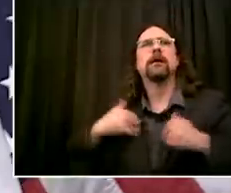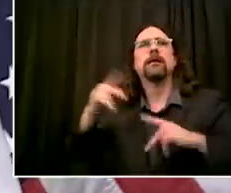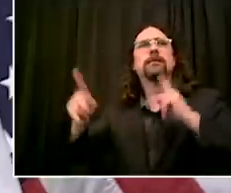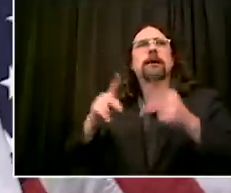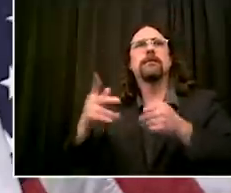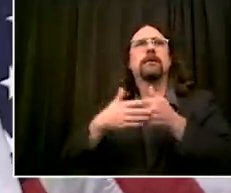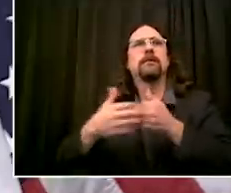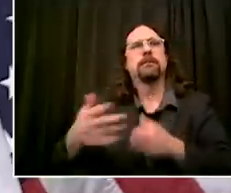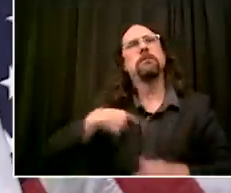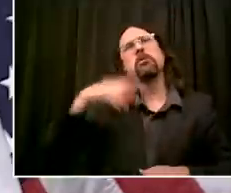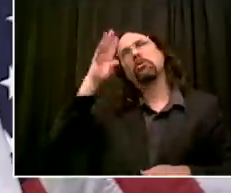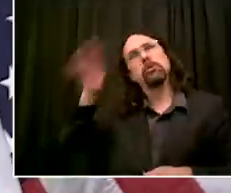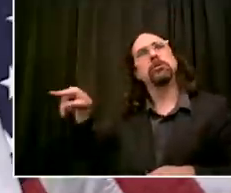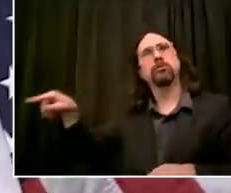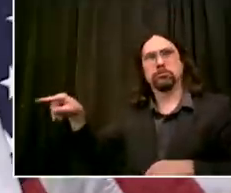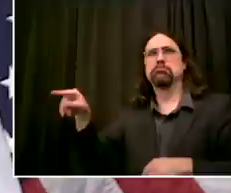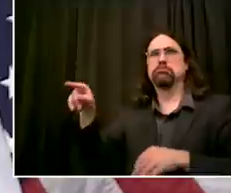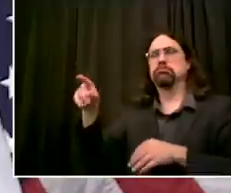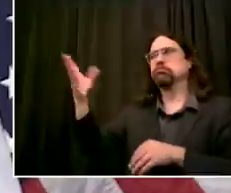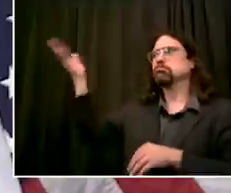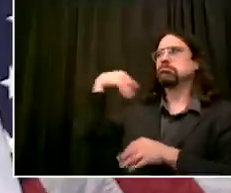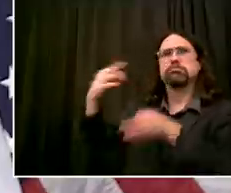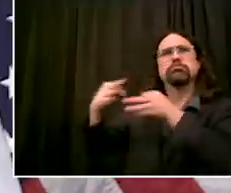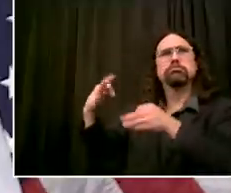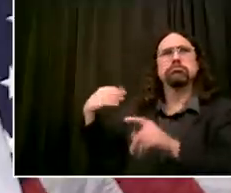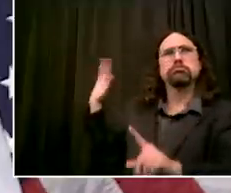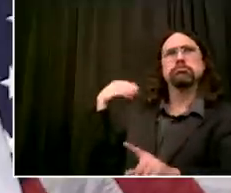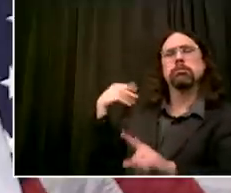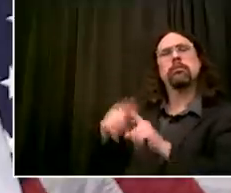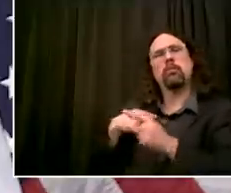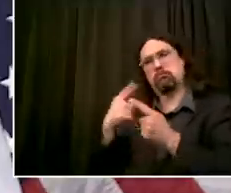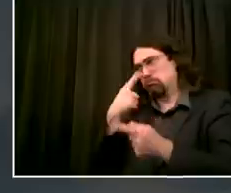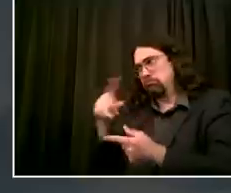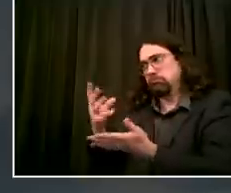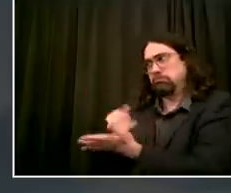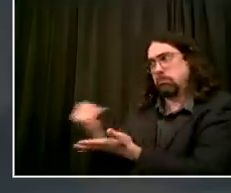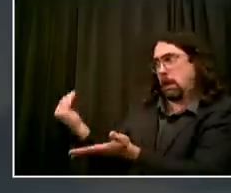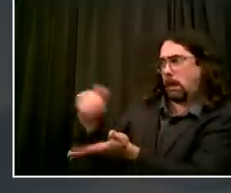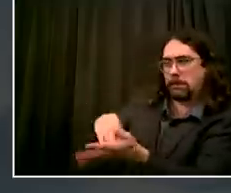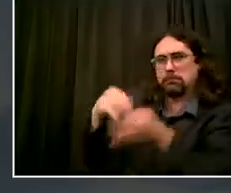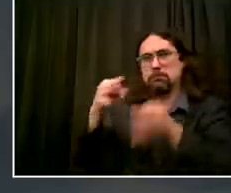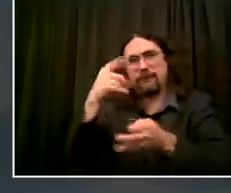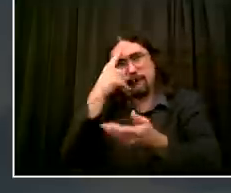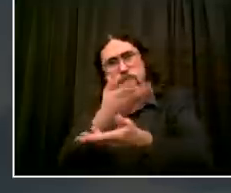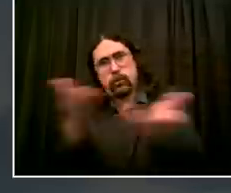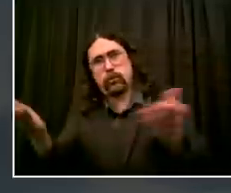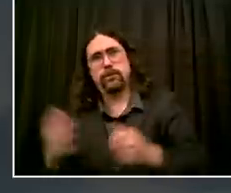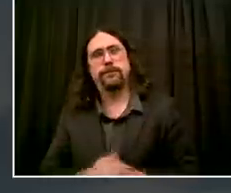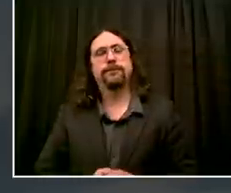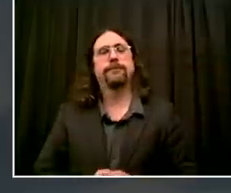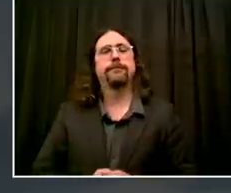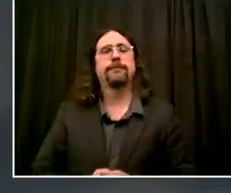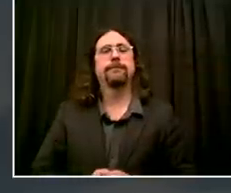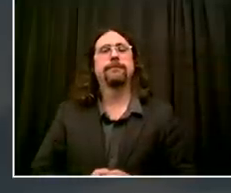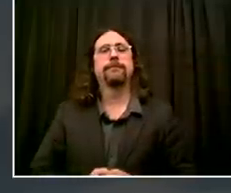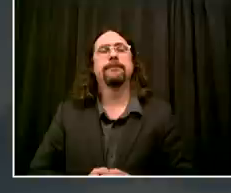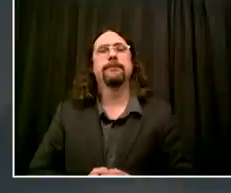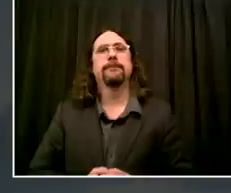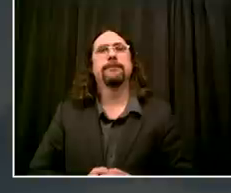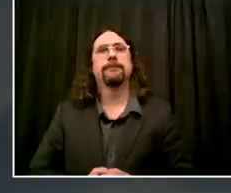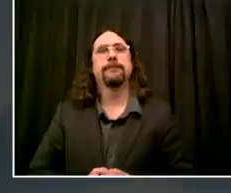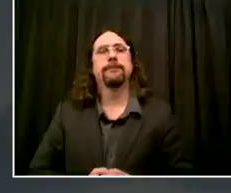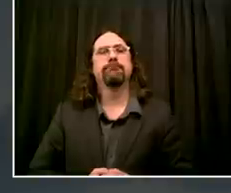moment where you'd like to take the relationship between NYPD and young people? So I'll begin with that, and then I'll finish